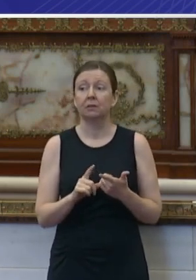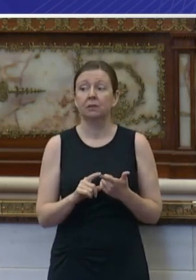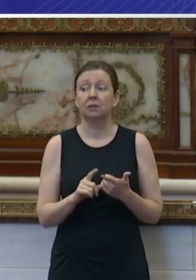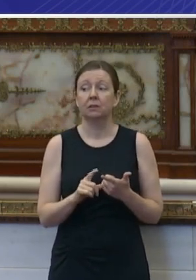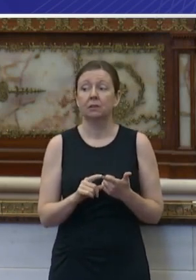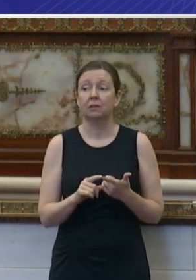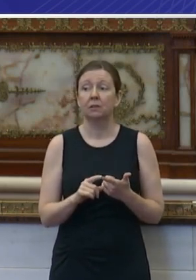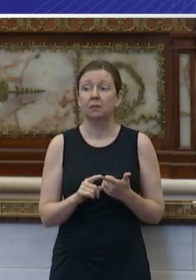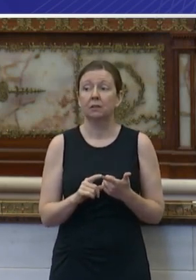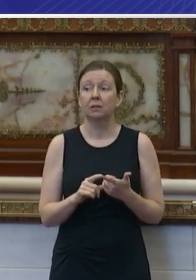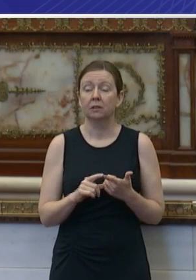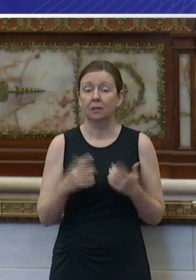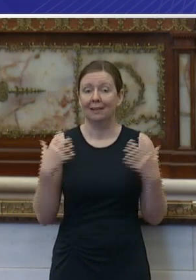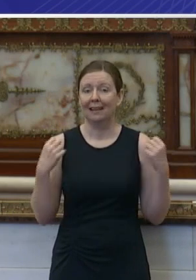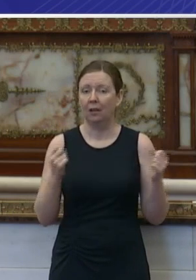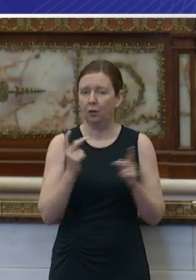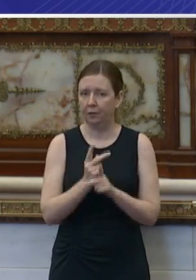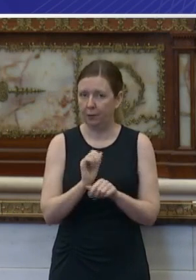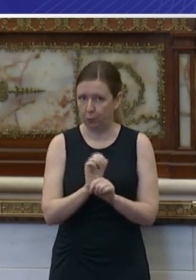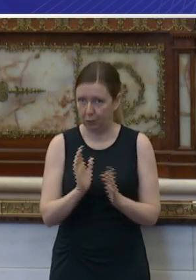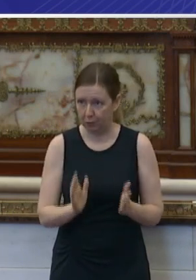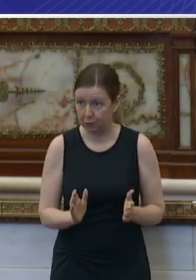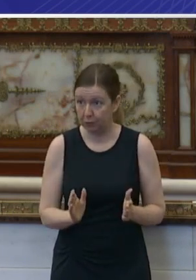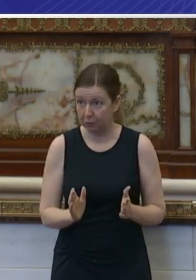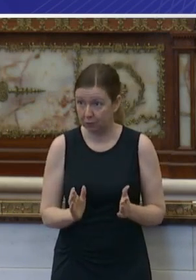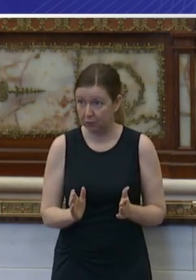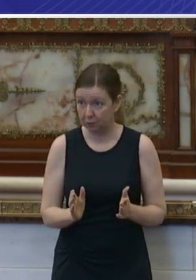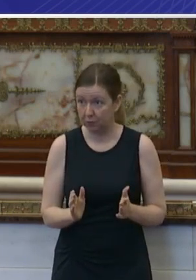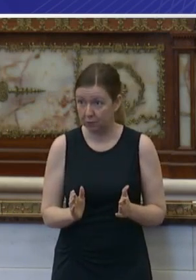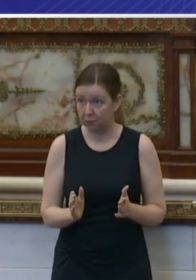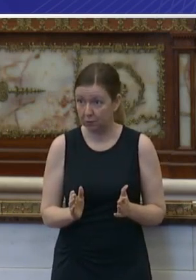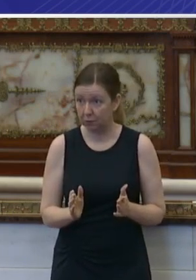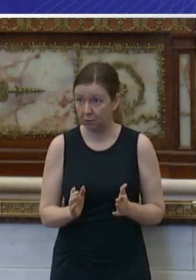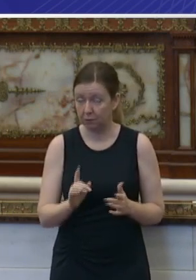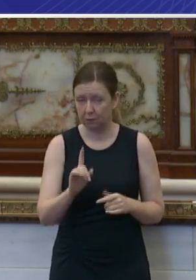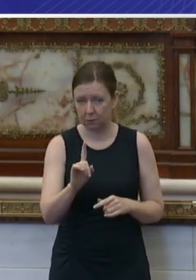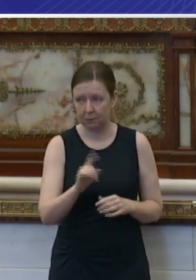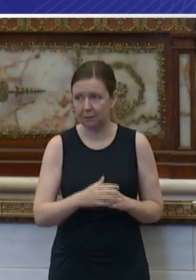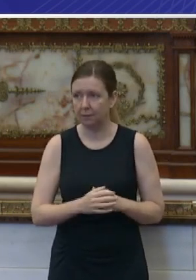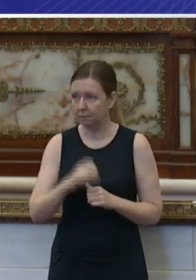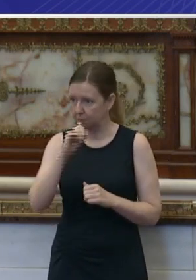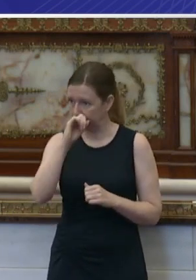and healthcare workers. Am I correct? Hold on one second.